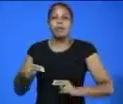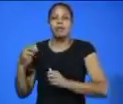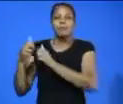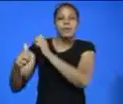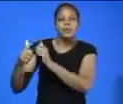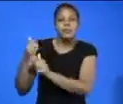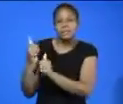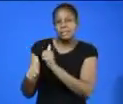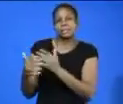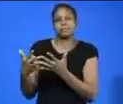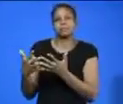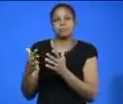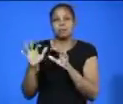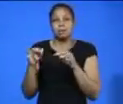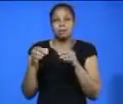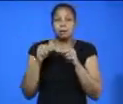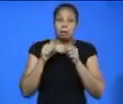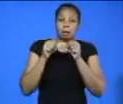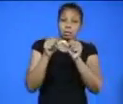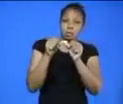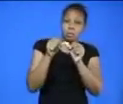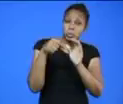Can I go deeper with this?